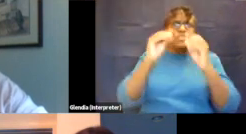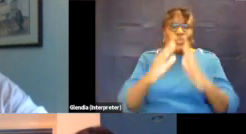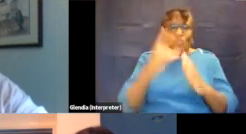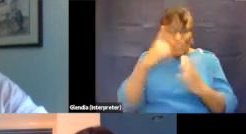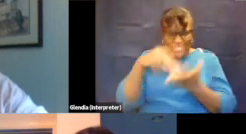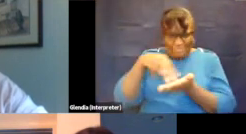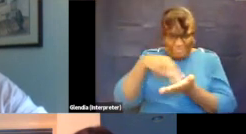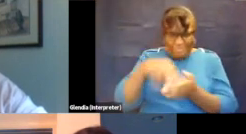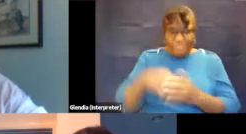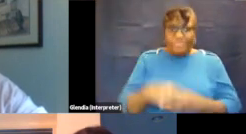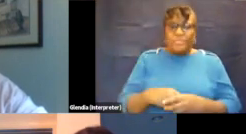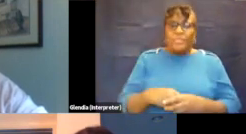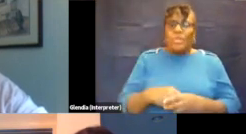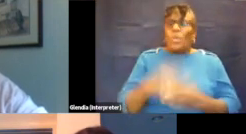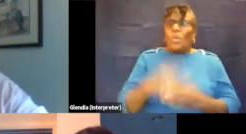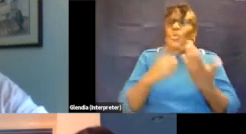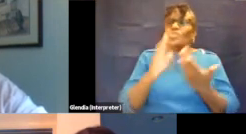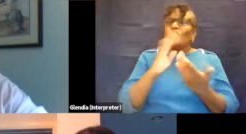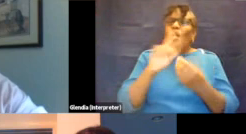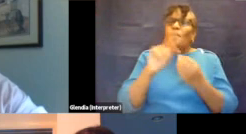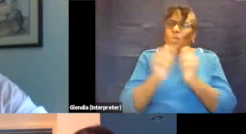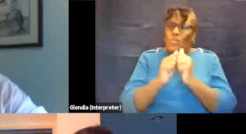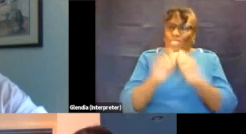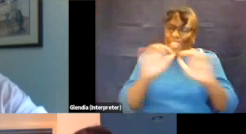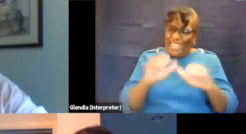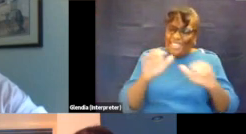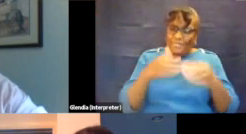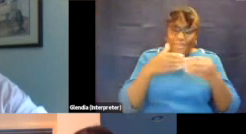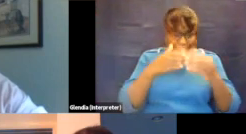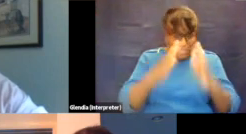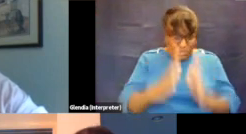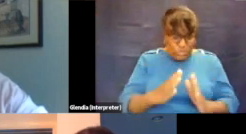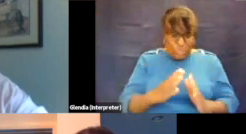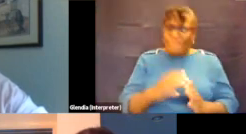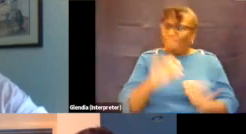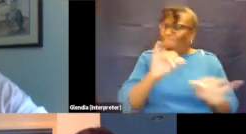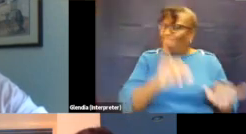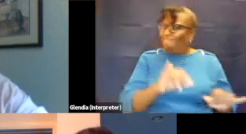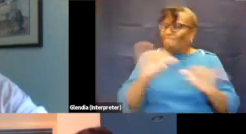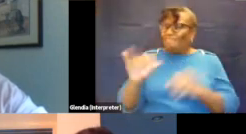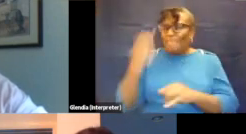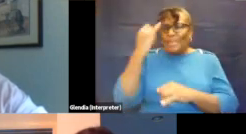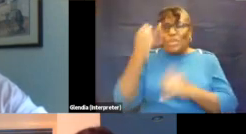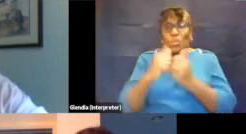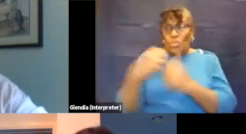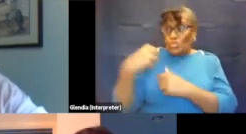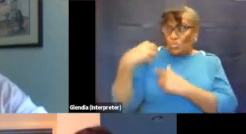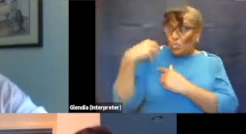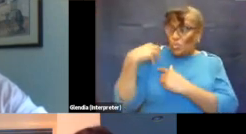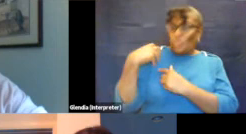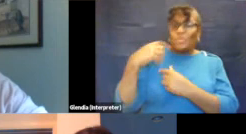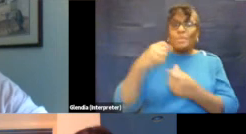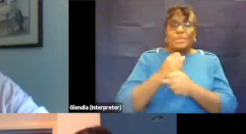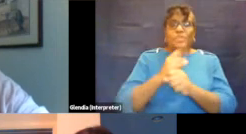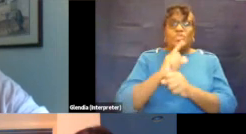Again, what do you talk about with the activity leader? Very similar to what I talked about with sports coaches, but you want to make sure, to inform them if your child has a better hearing ear.